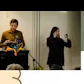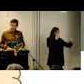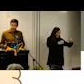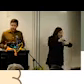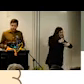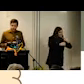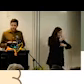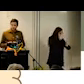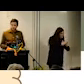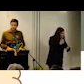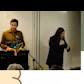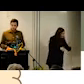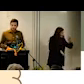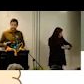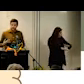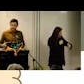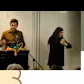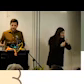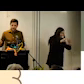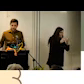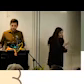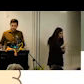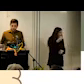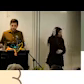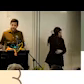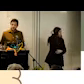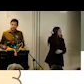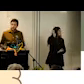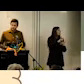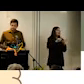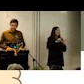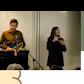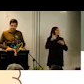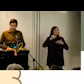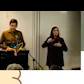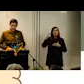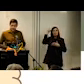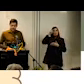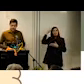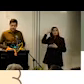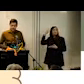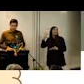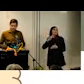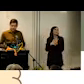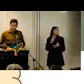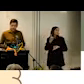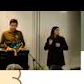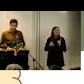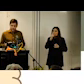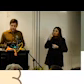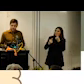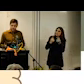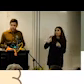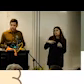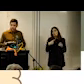definition experience with lots of full detail, and over time we generalize it into a concept so that we're able to